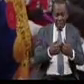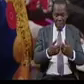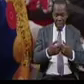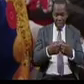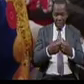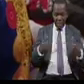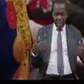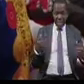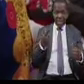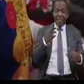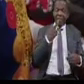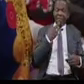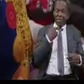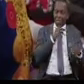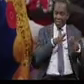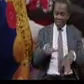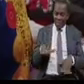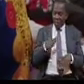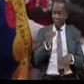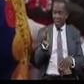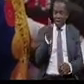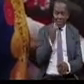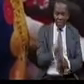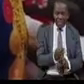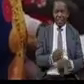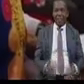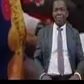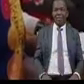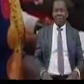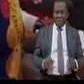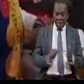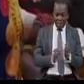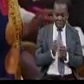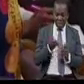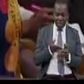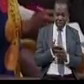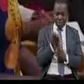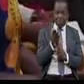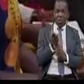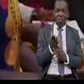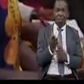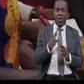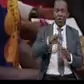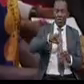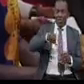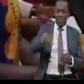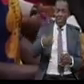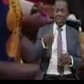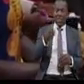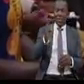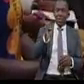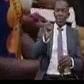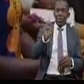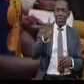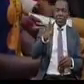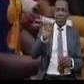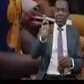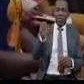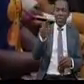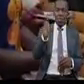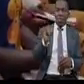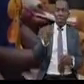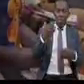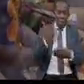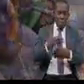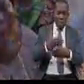by faith. They passed through, and those Jericho walls came down all by faith. And these things